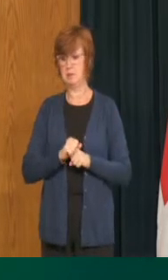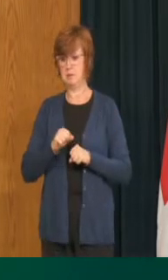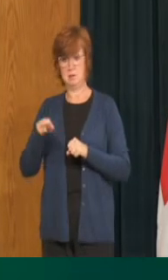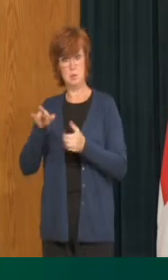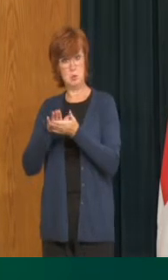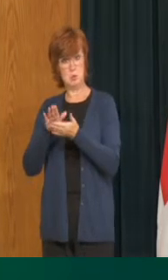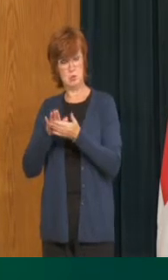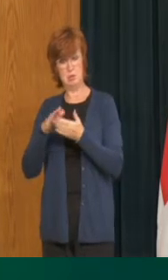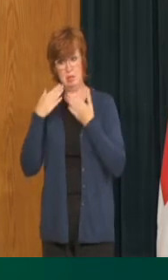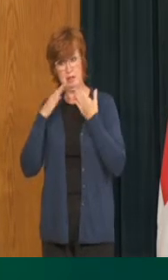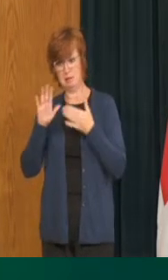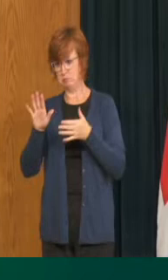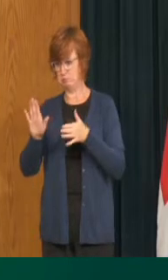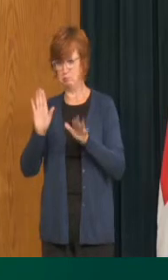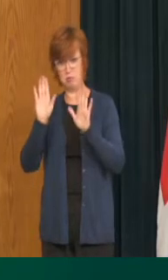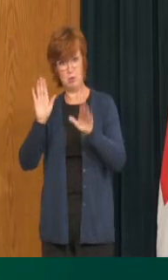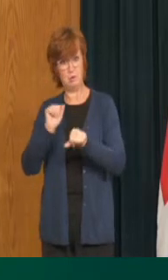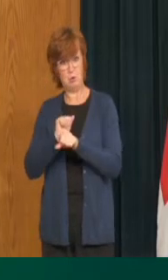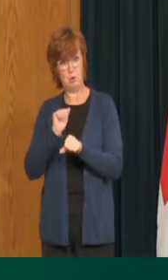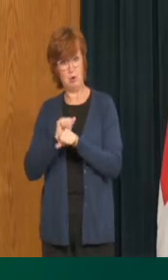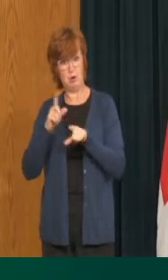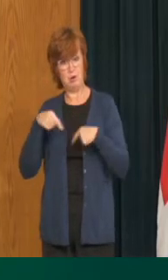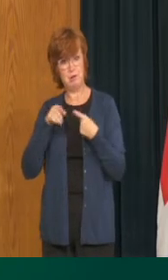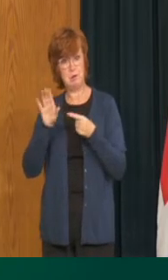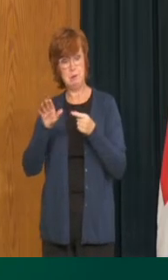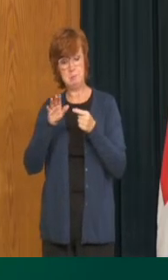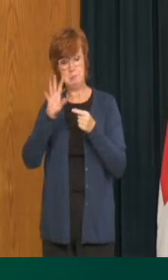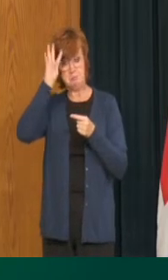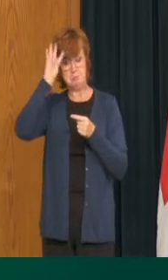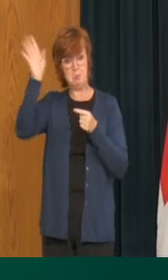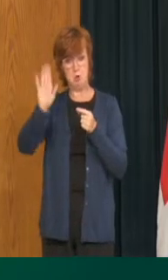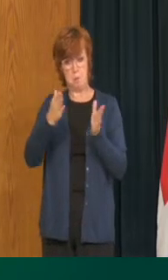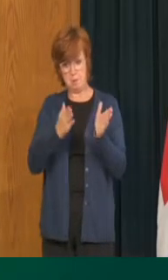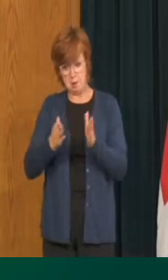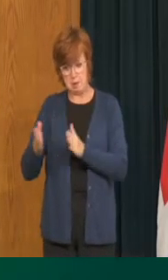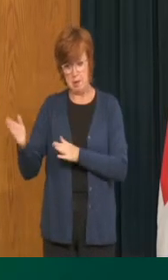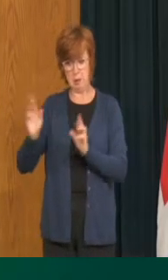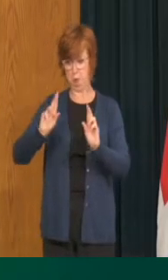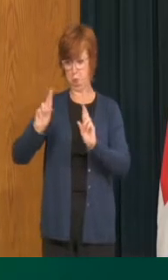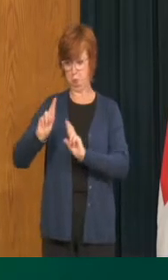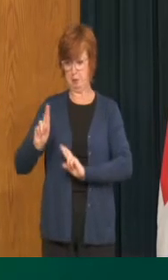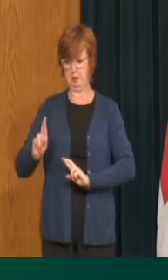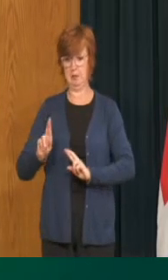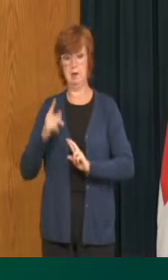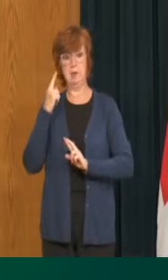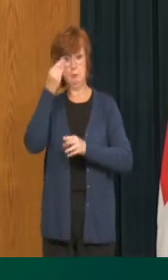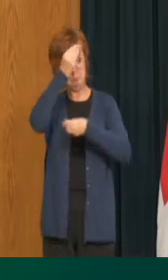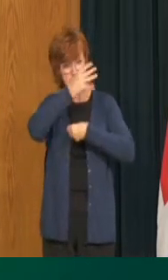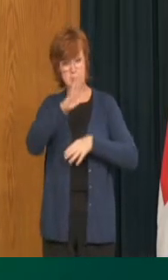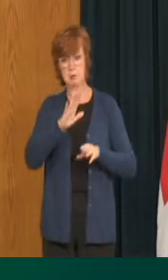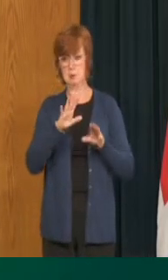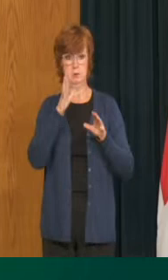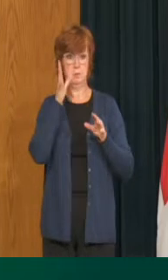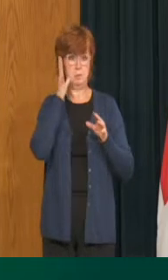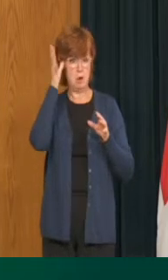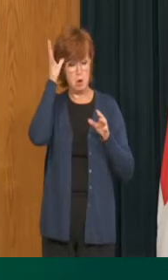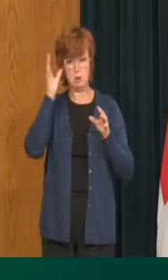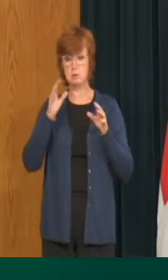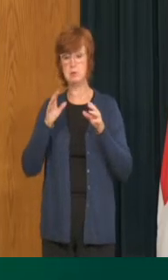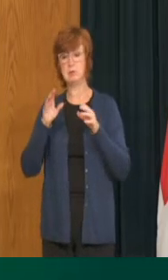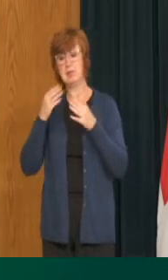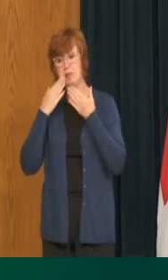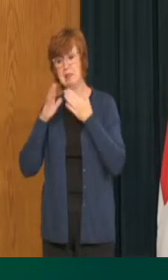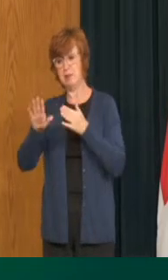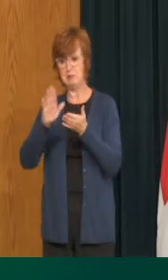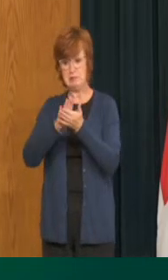individual schools, and then getting those plans out to parents. I want to thank the teachers and other staff who are spending this week getting their